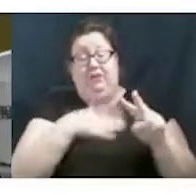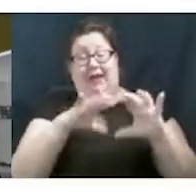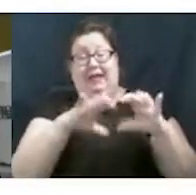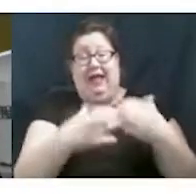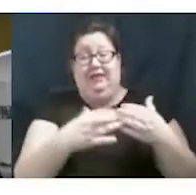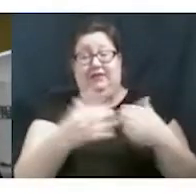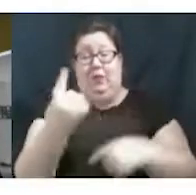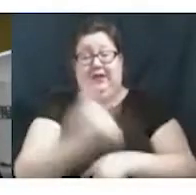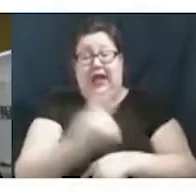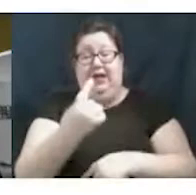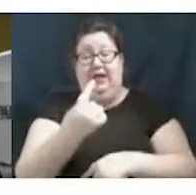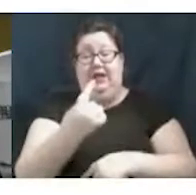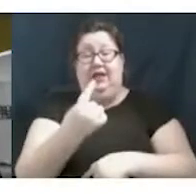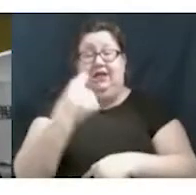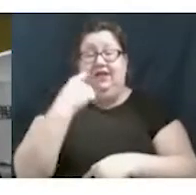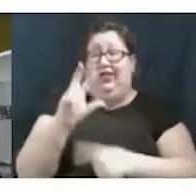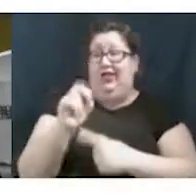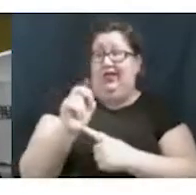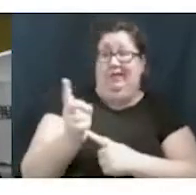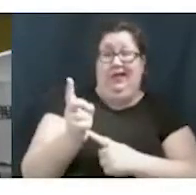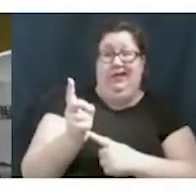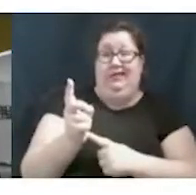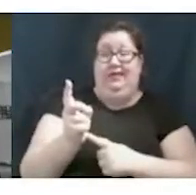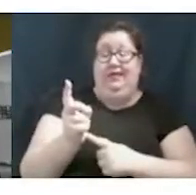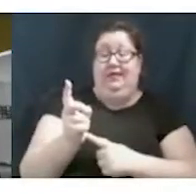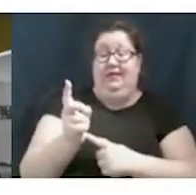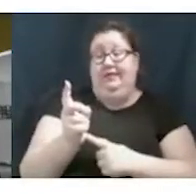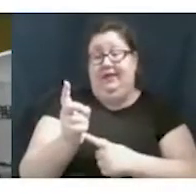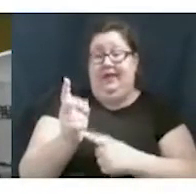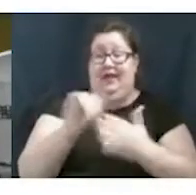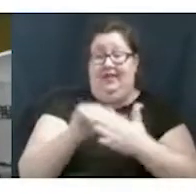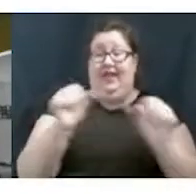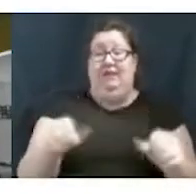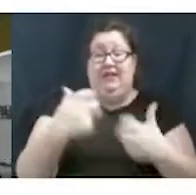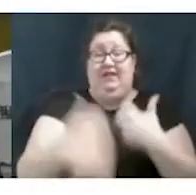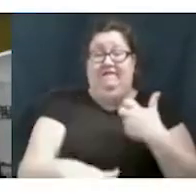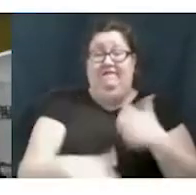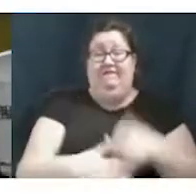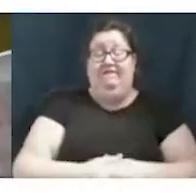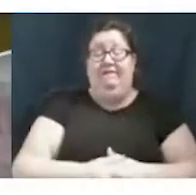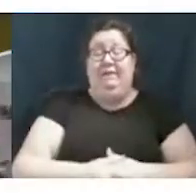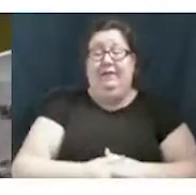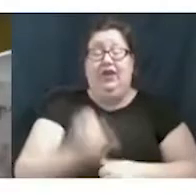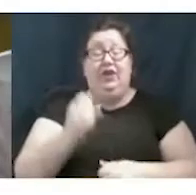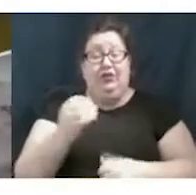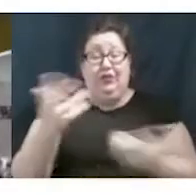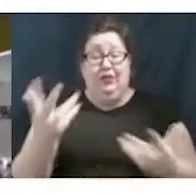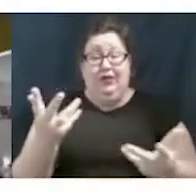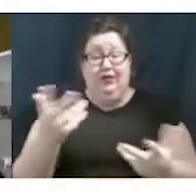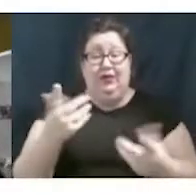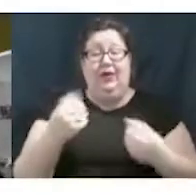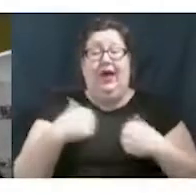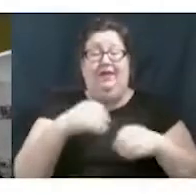day for 30 minutes, that could be tough. So I have them do their teams. Sometimes